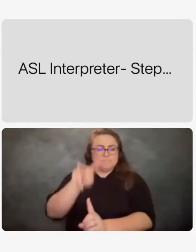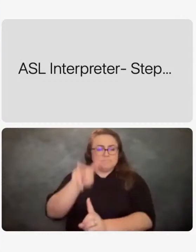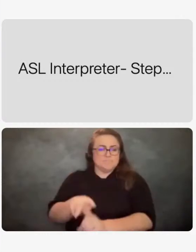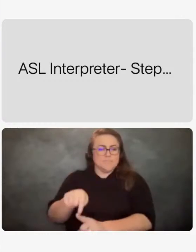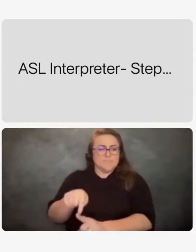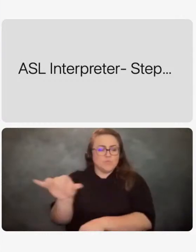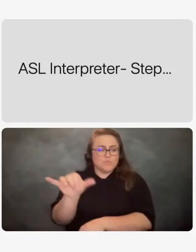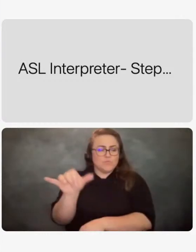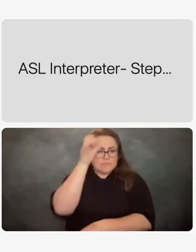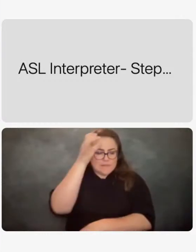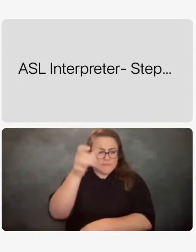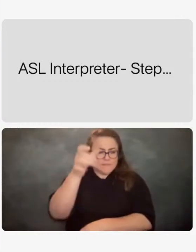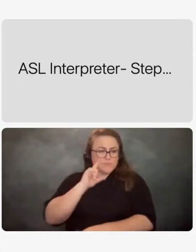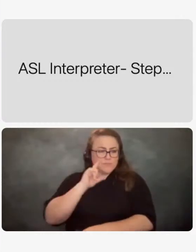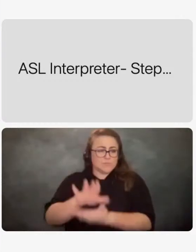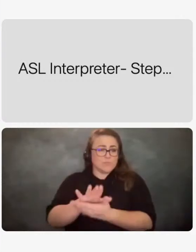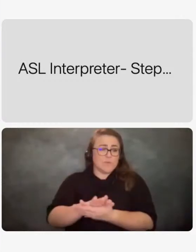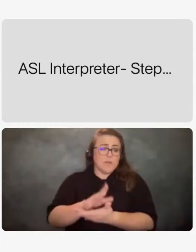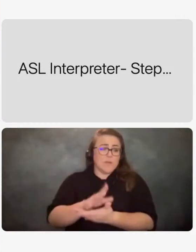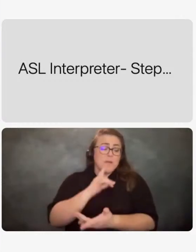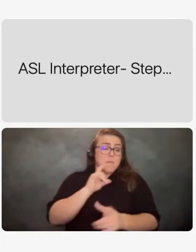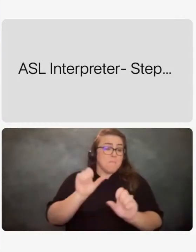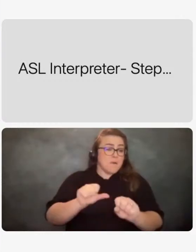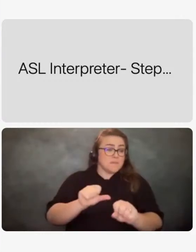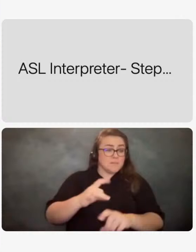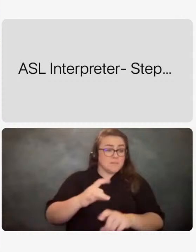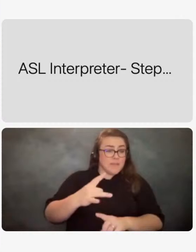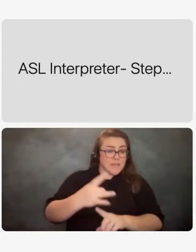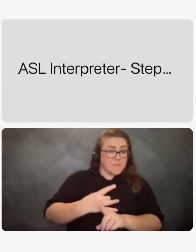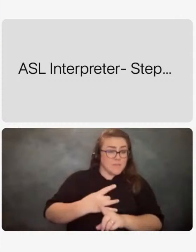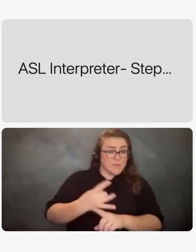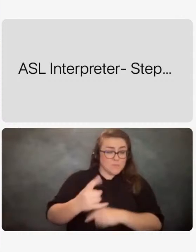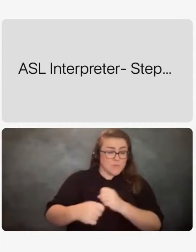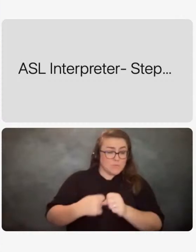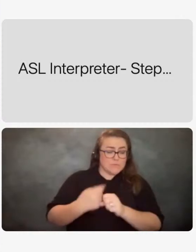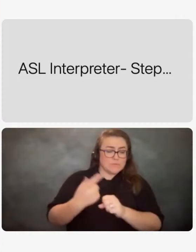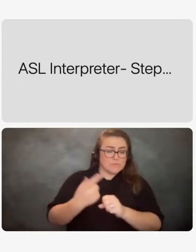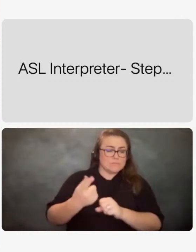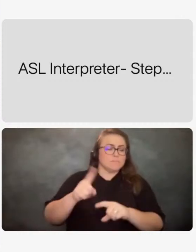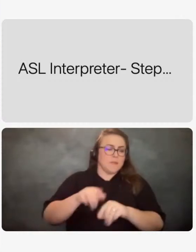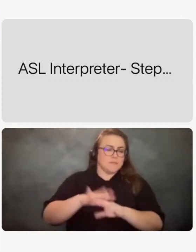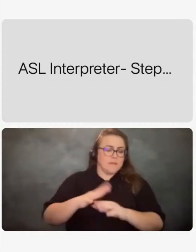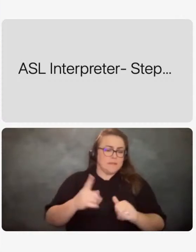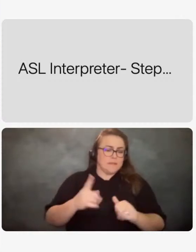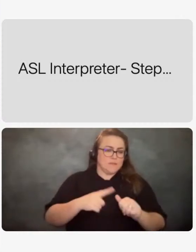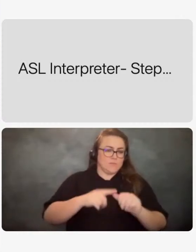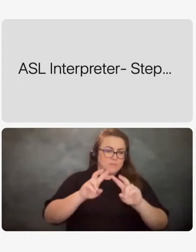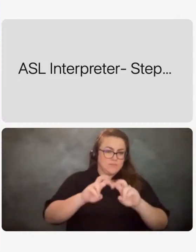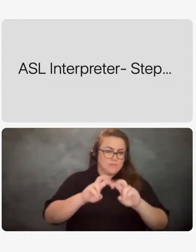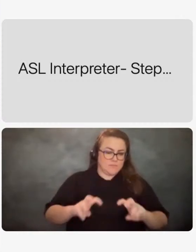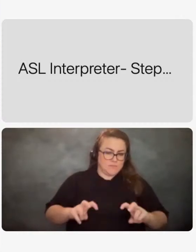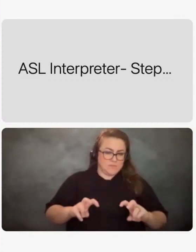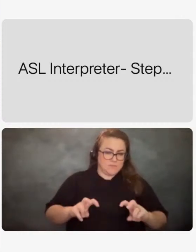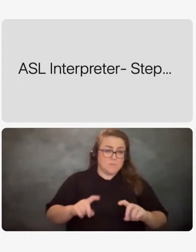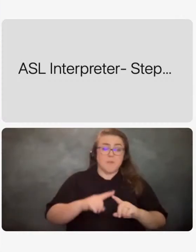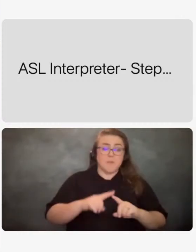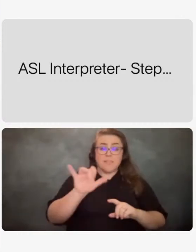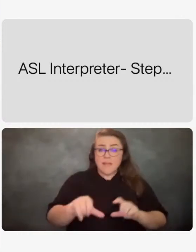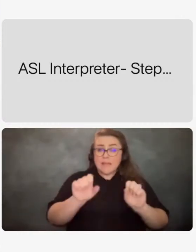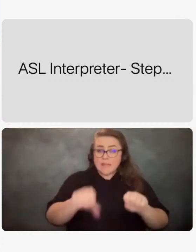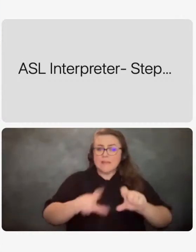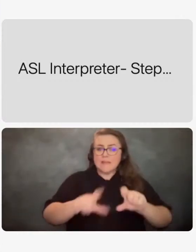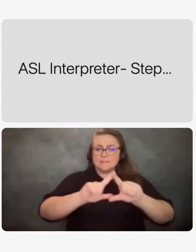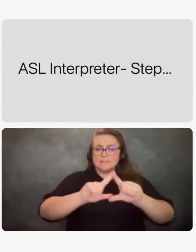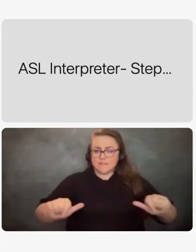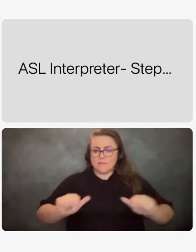do it shorter depending on some of the initial analysis, but that can occur concurrent with the design. So it